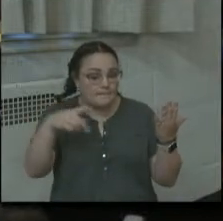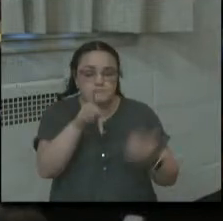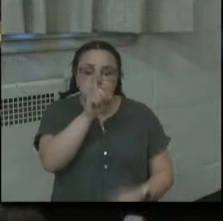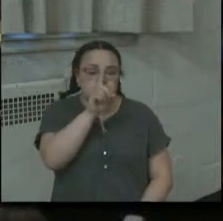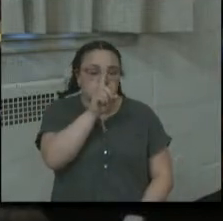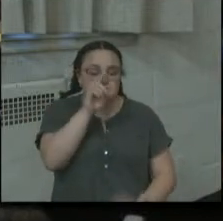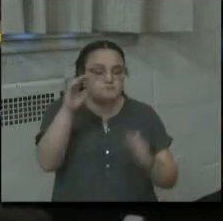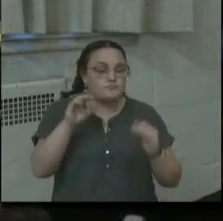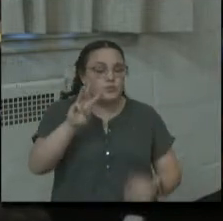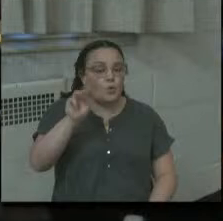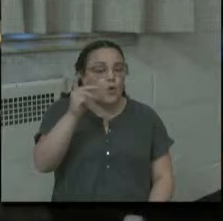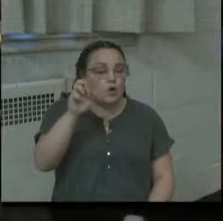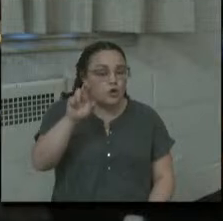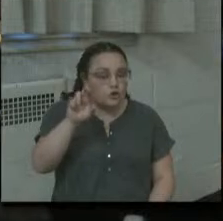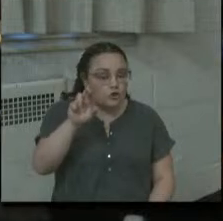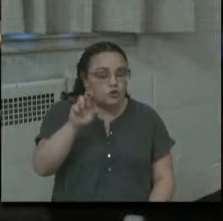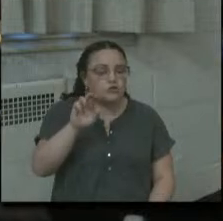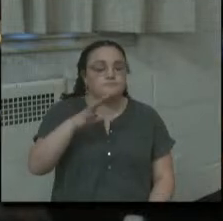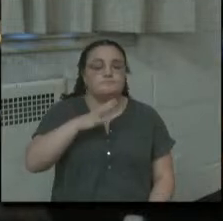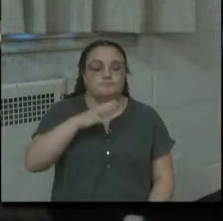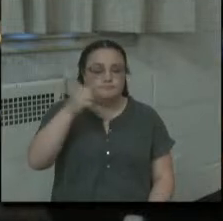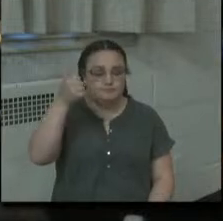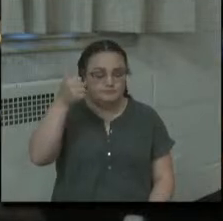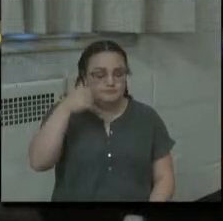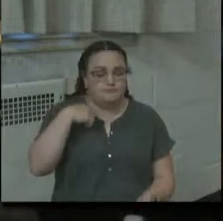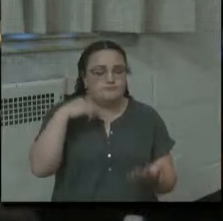Ms. Walker. Aye. Ms. Rivera Forbes.